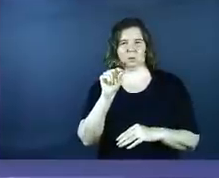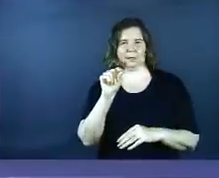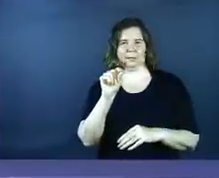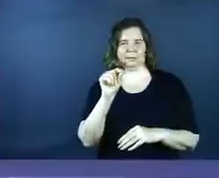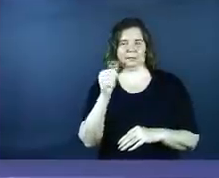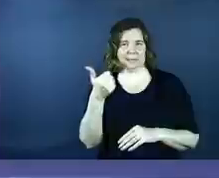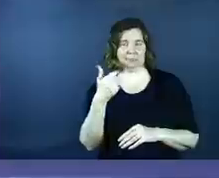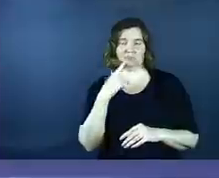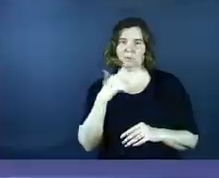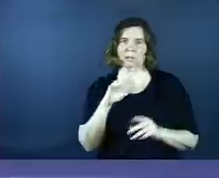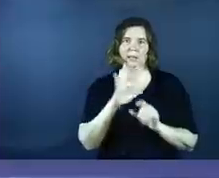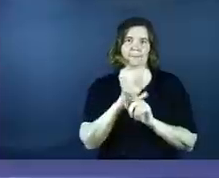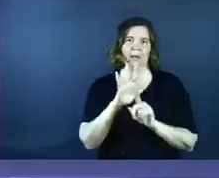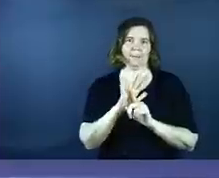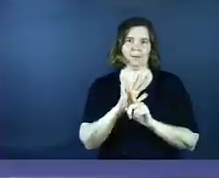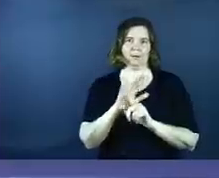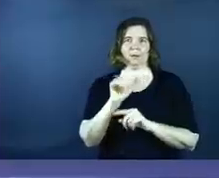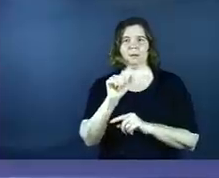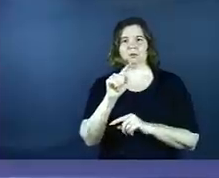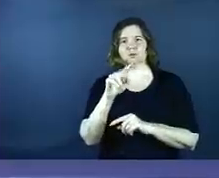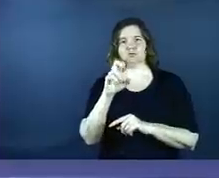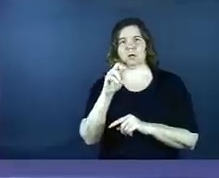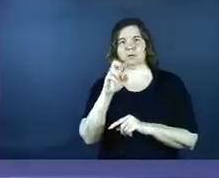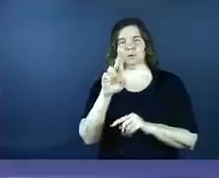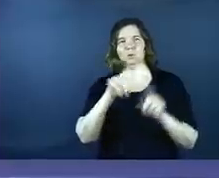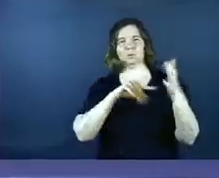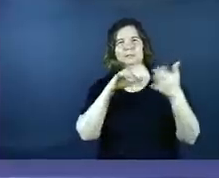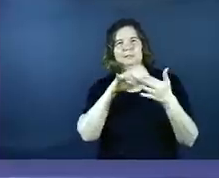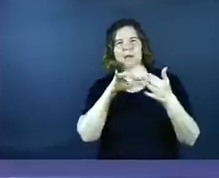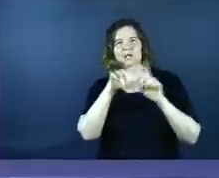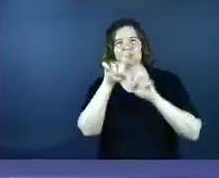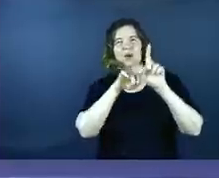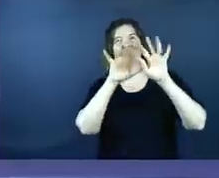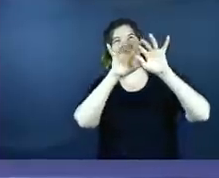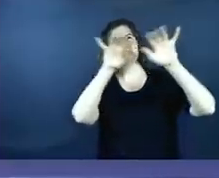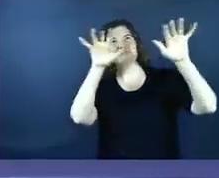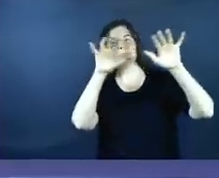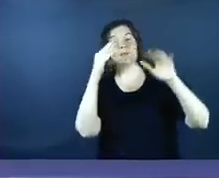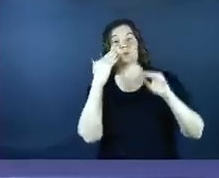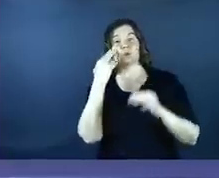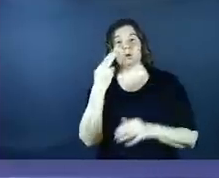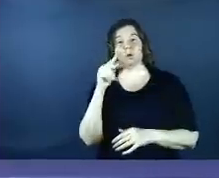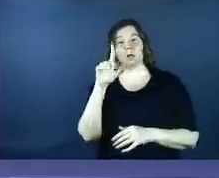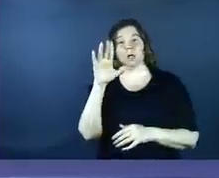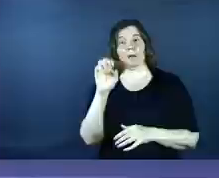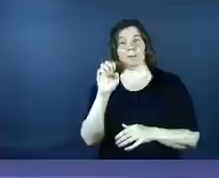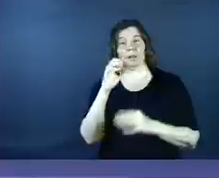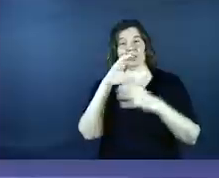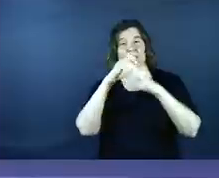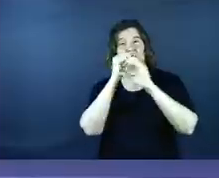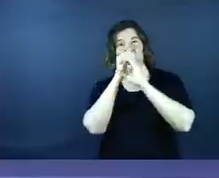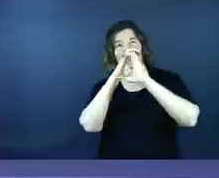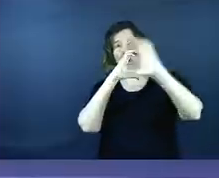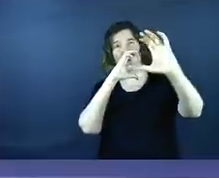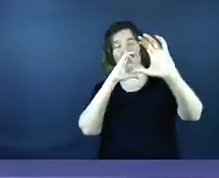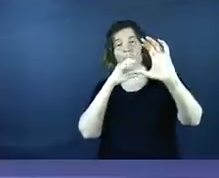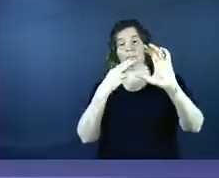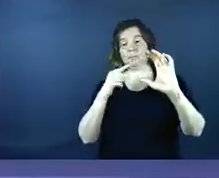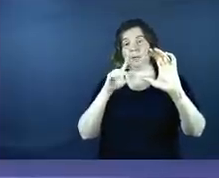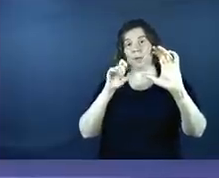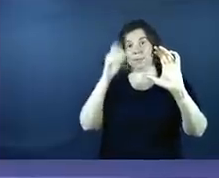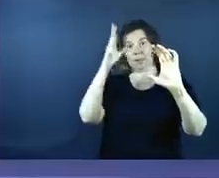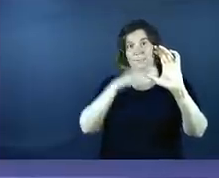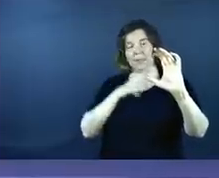popular, influential astronomer. If you know about the Hubble telescope, Hubble was the one who peered through his